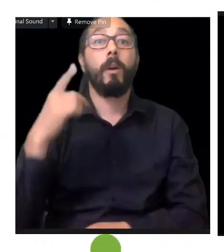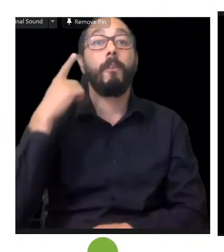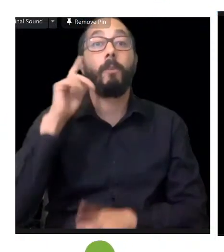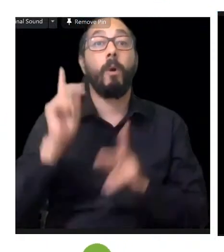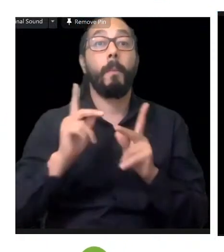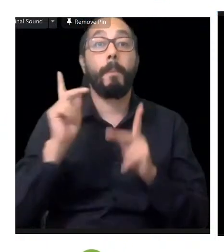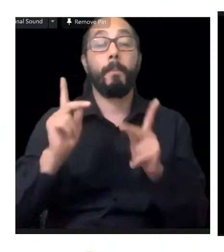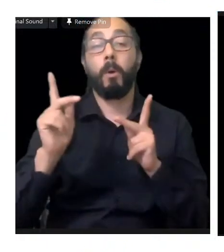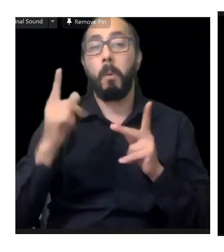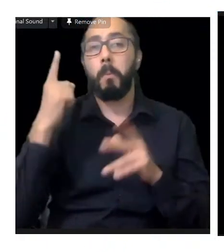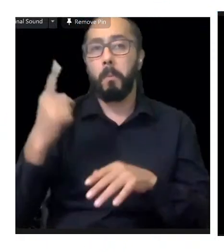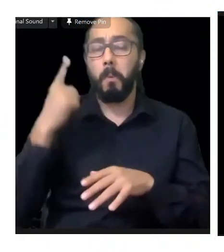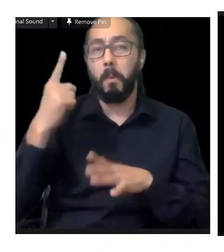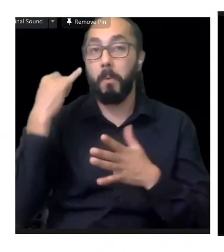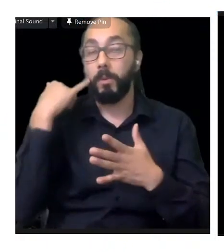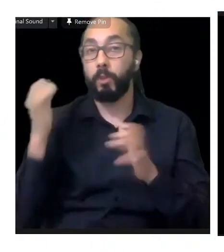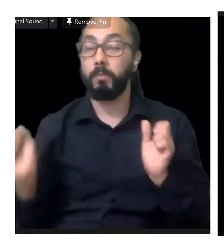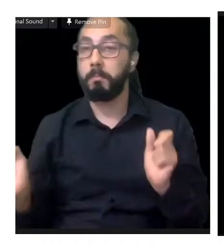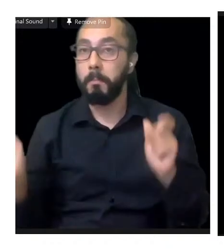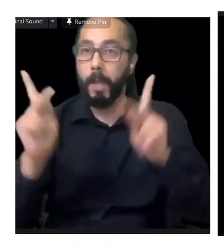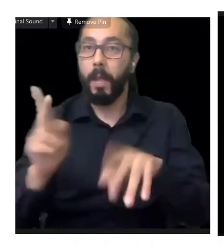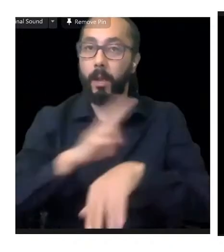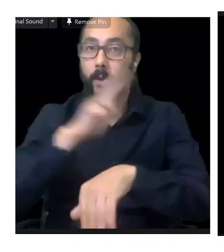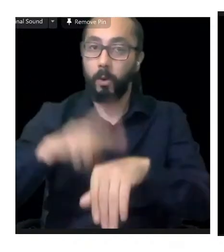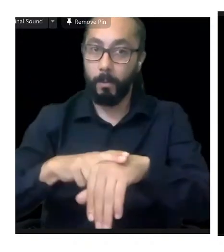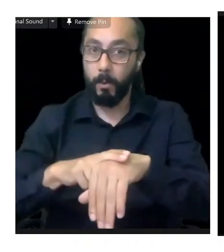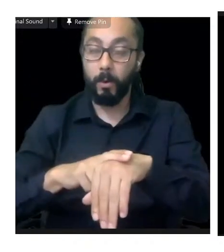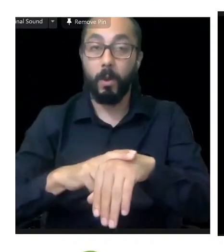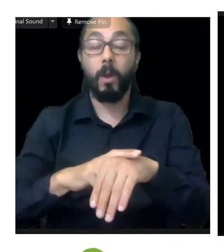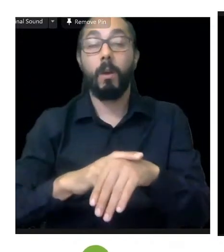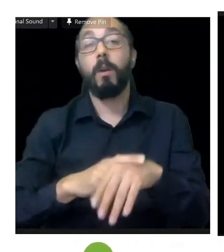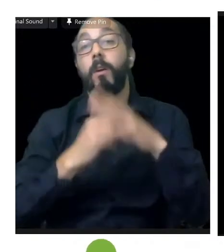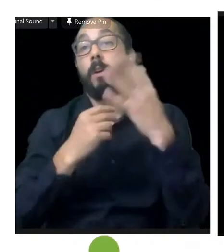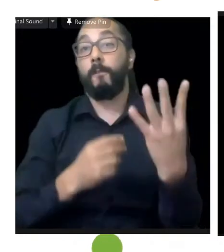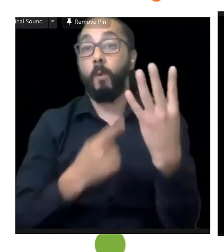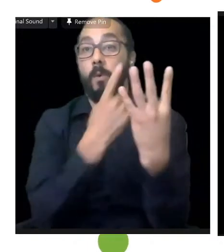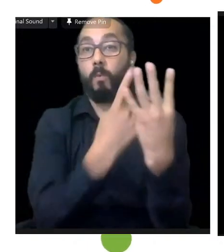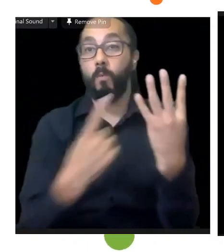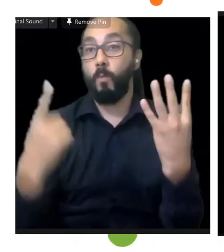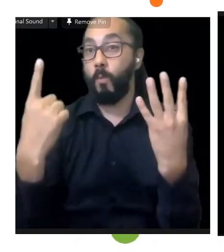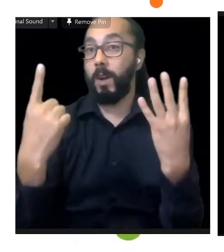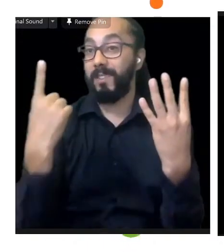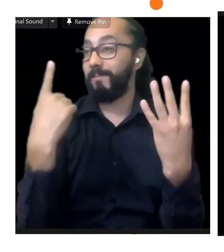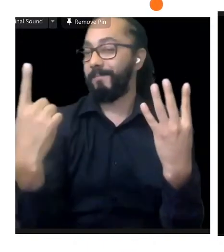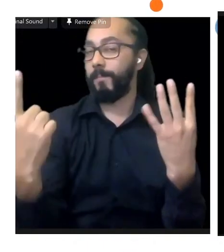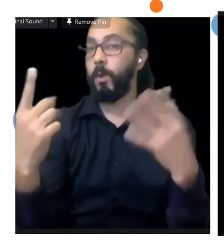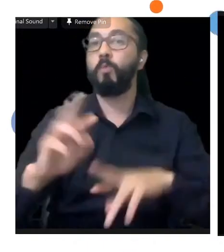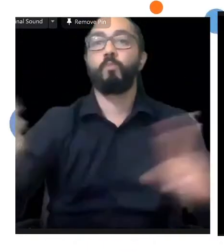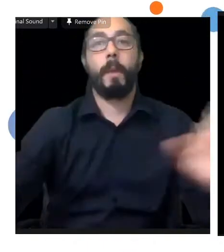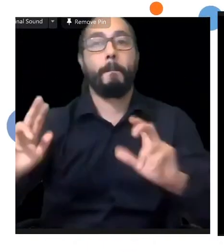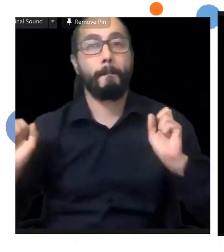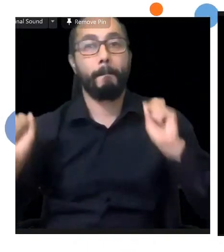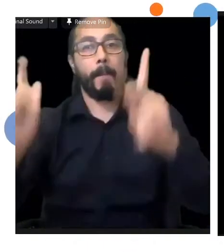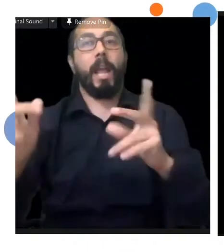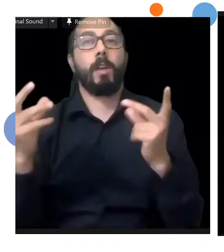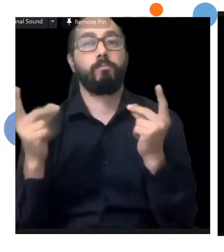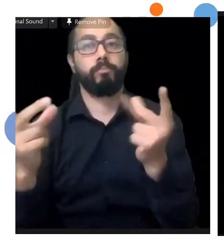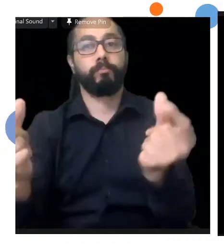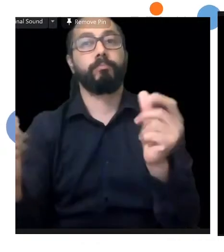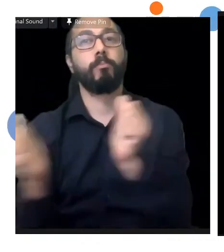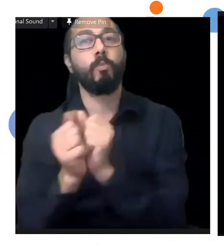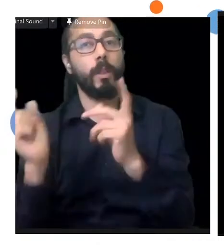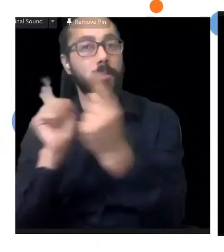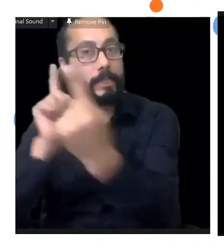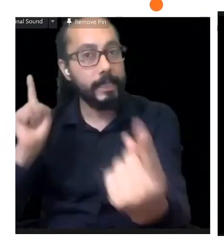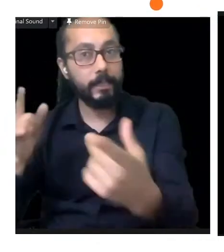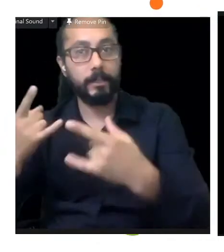one out of every four arts and culture goers are ready to return immediately, with masks and physical distancing